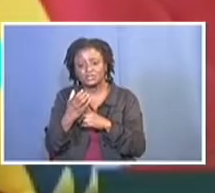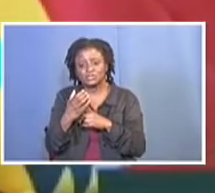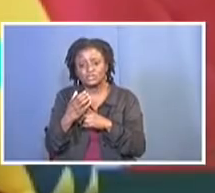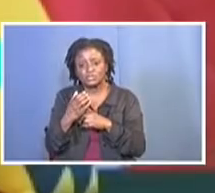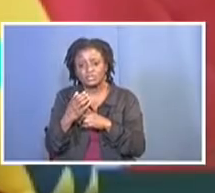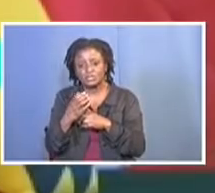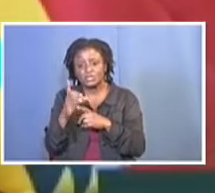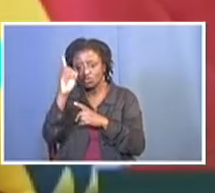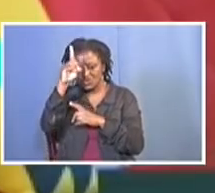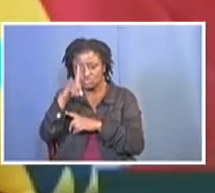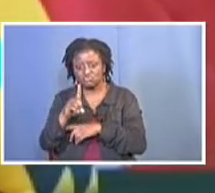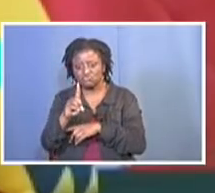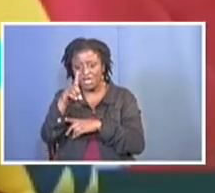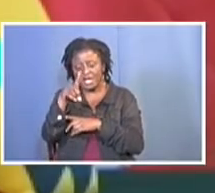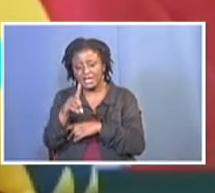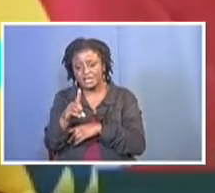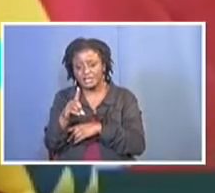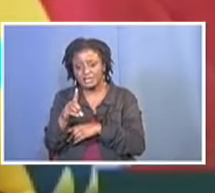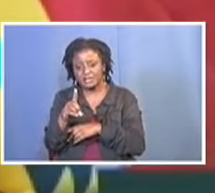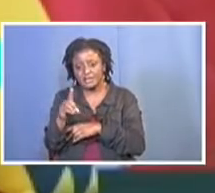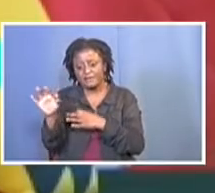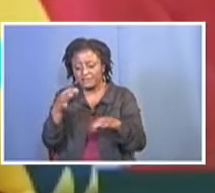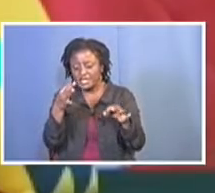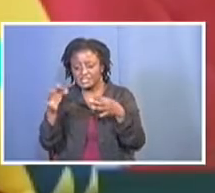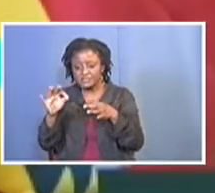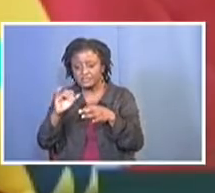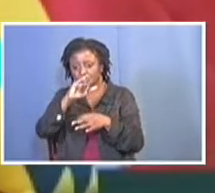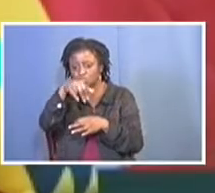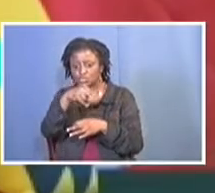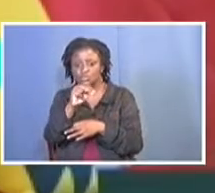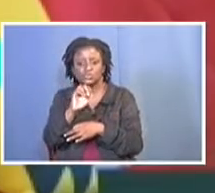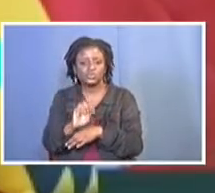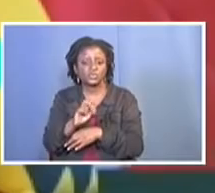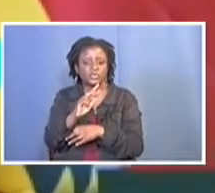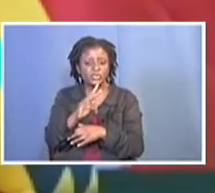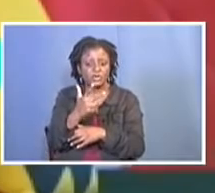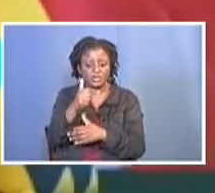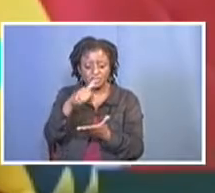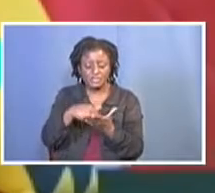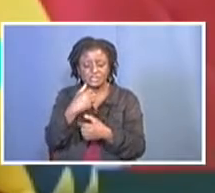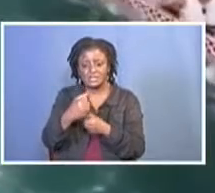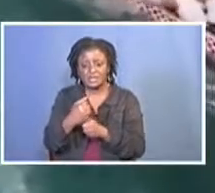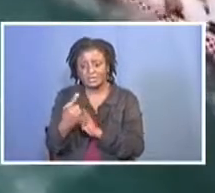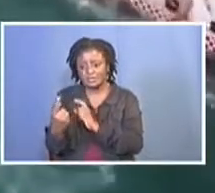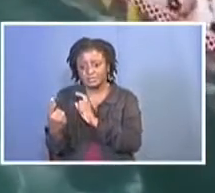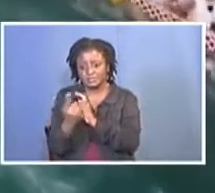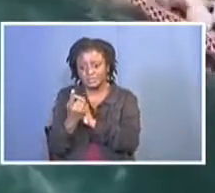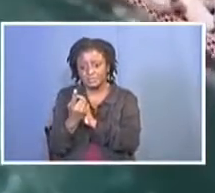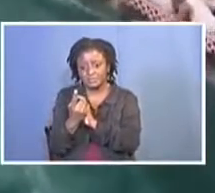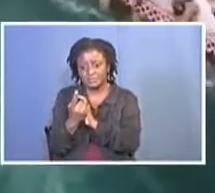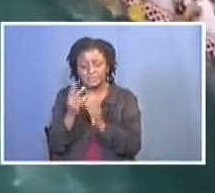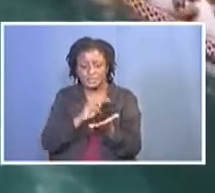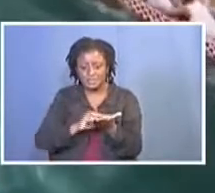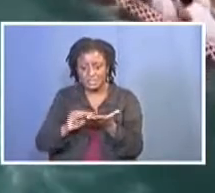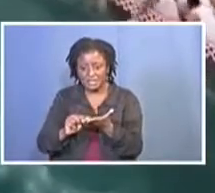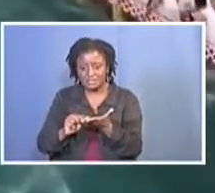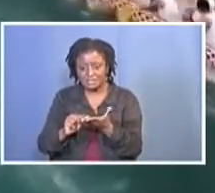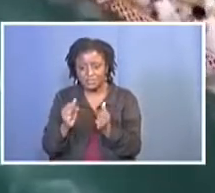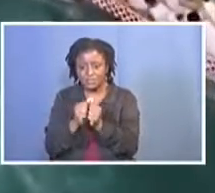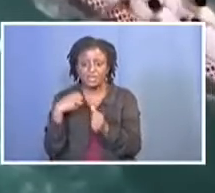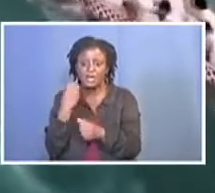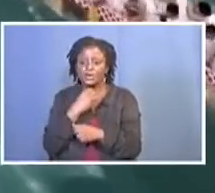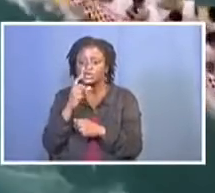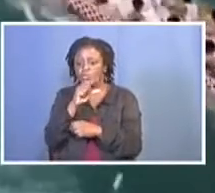Boat Festival, which falls on June the 3rd this year, would coincide nicely with our 25th